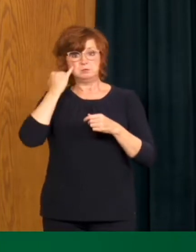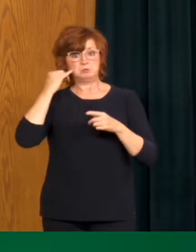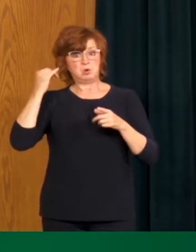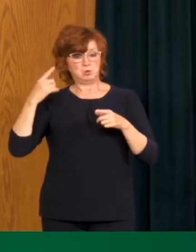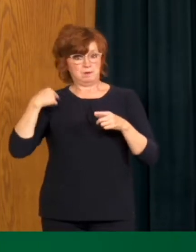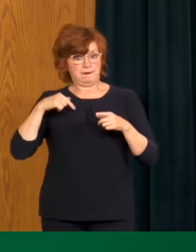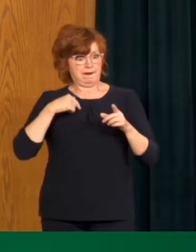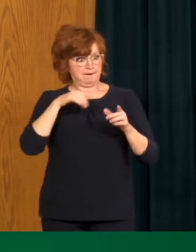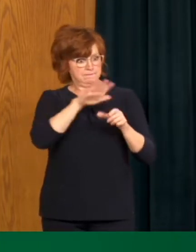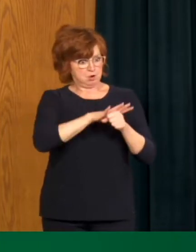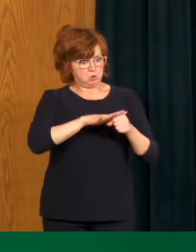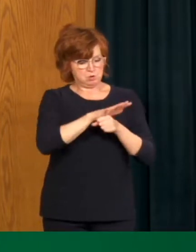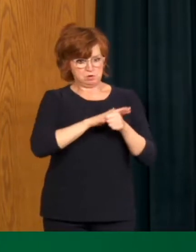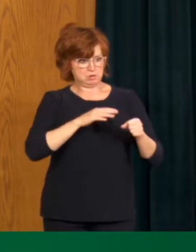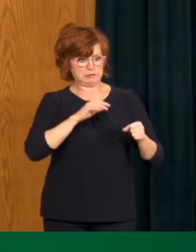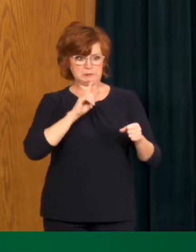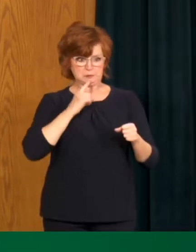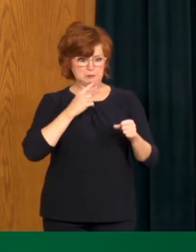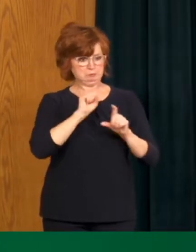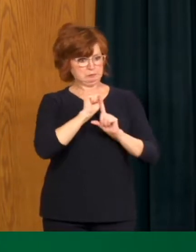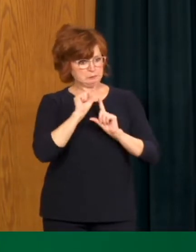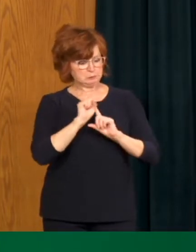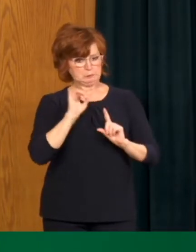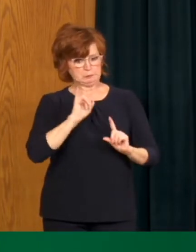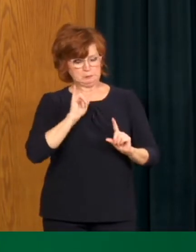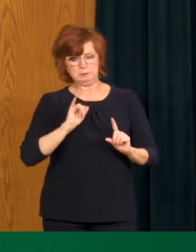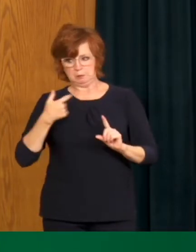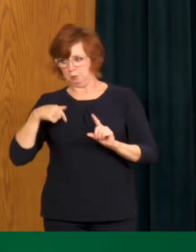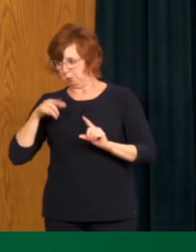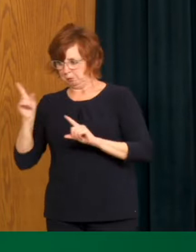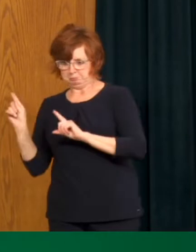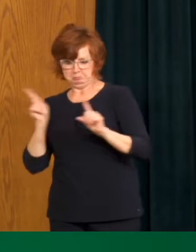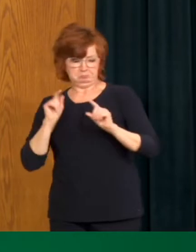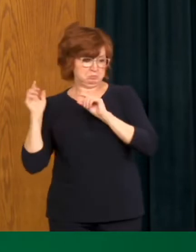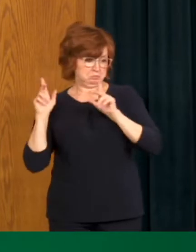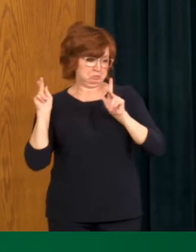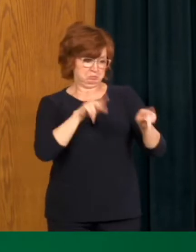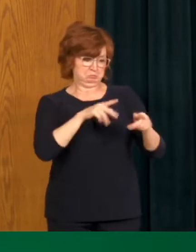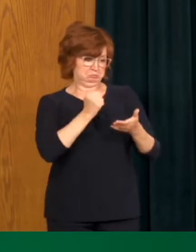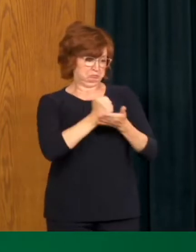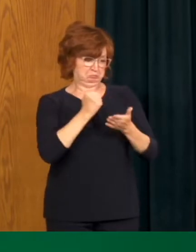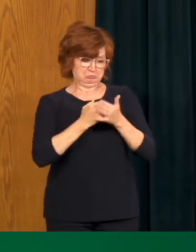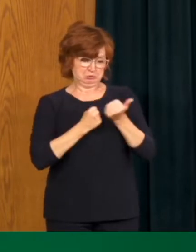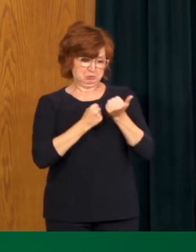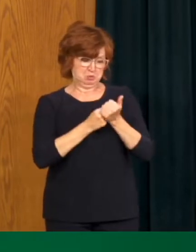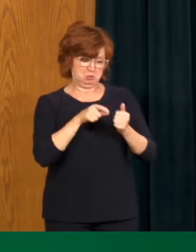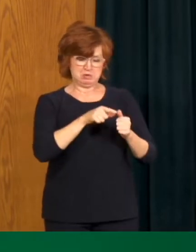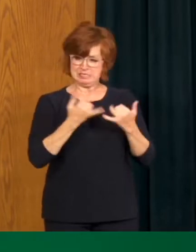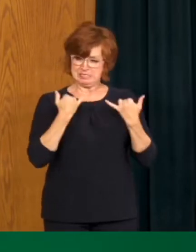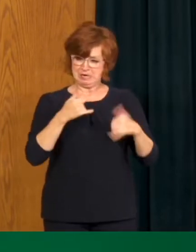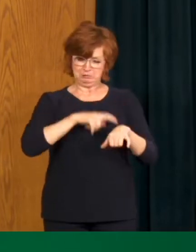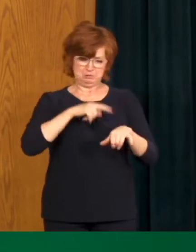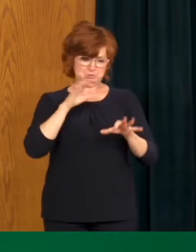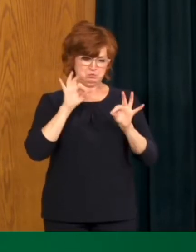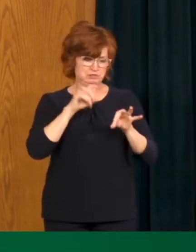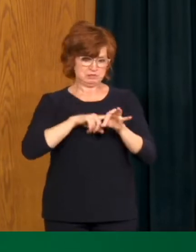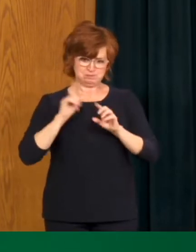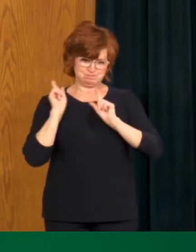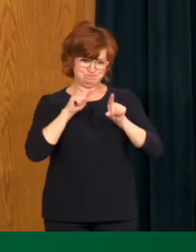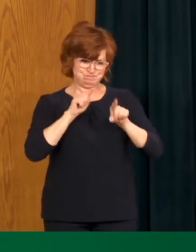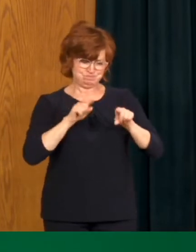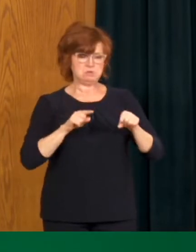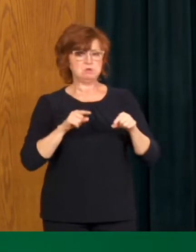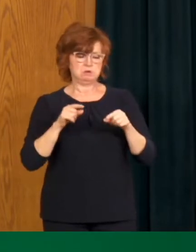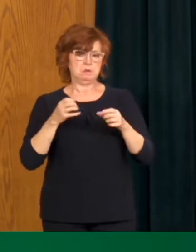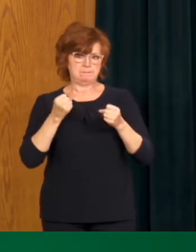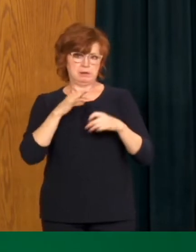to lower barriers to access. Locally, plans are in place to enhance testing with additional resources from both the community as well as deploying staff from